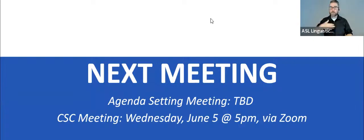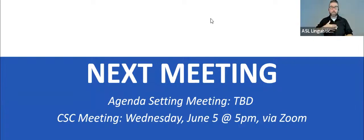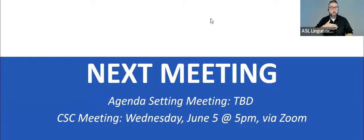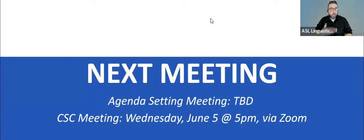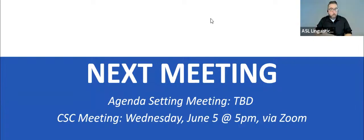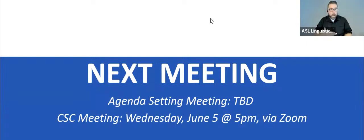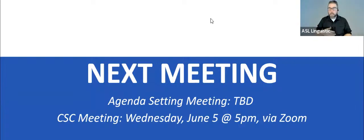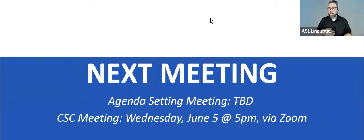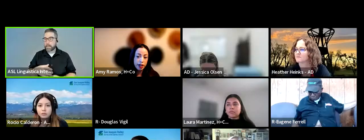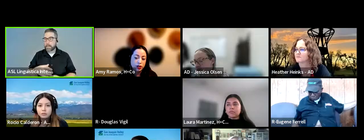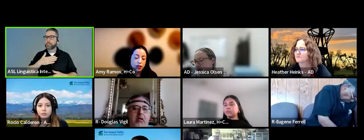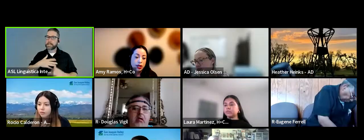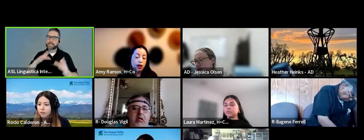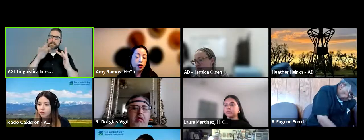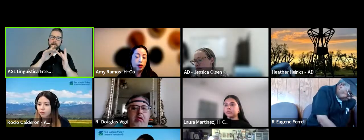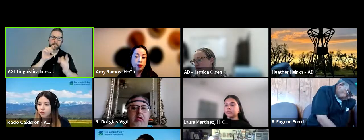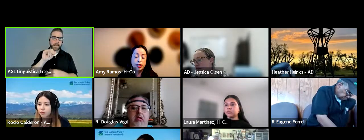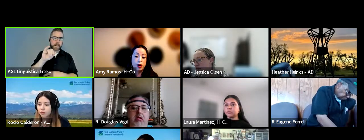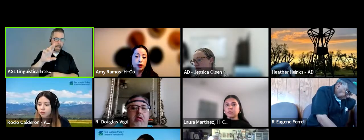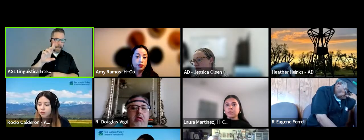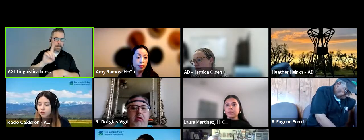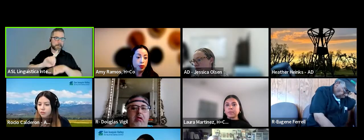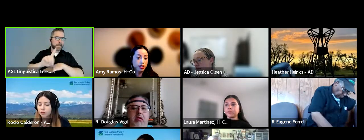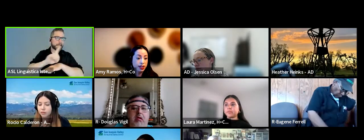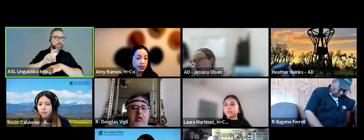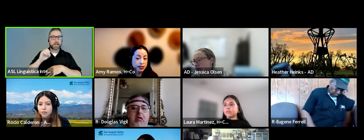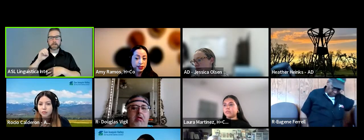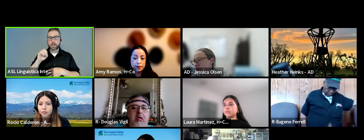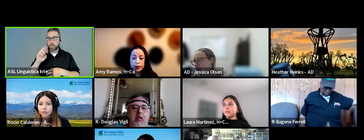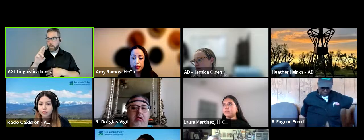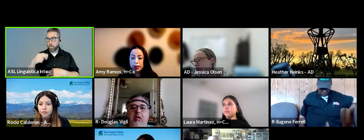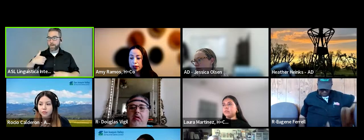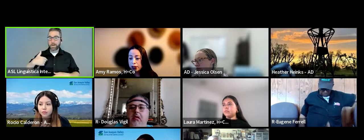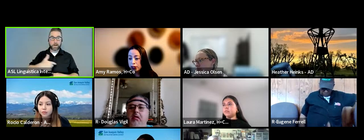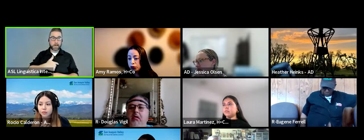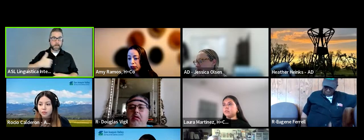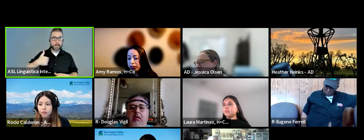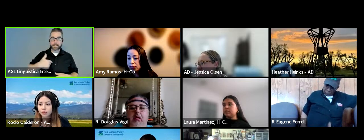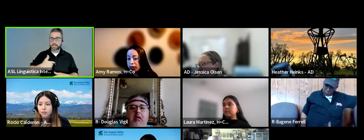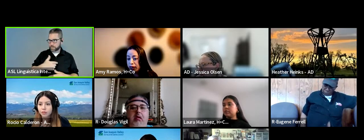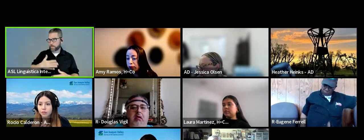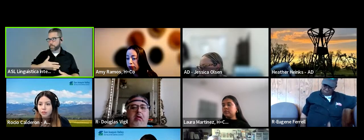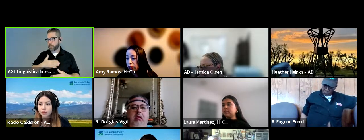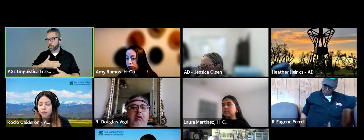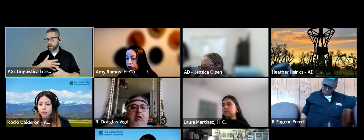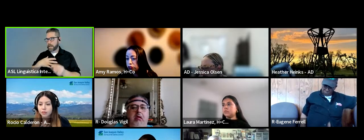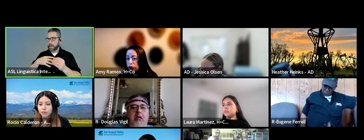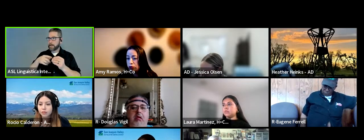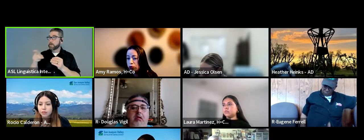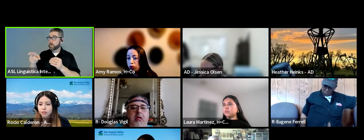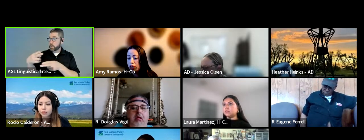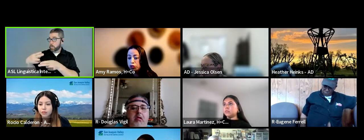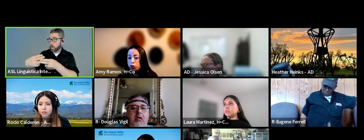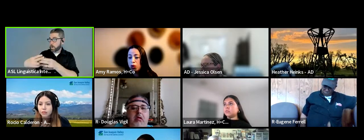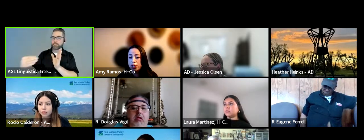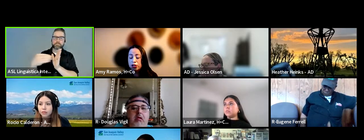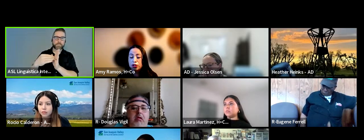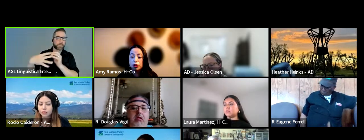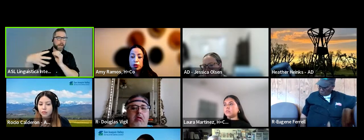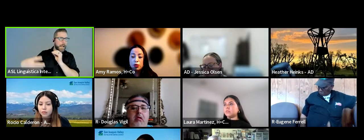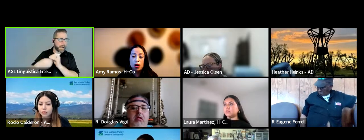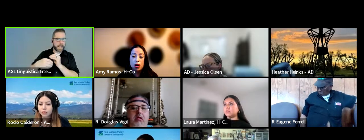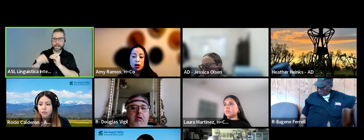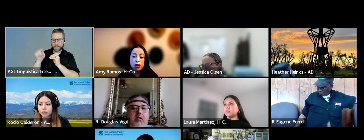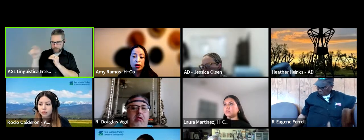and we'll be happy to include you as part of the process. So at this time, I'd love to just walk